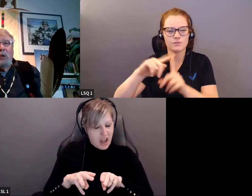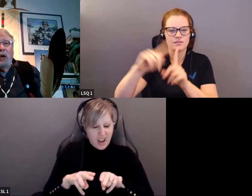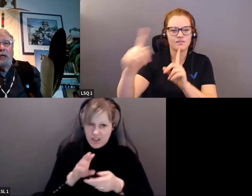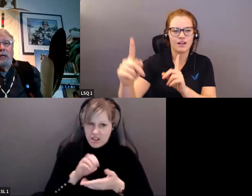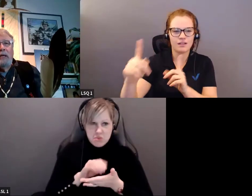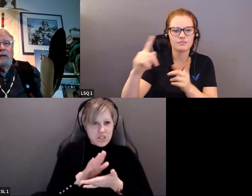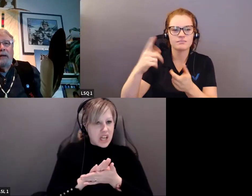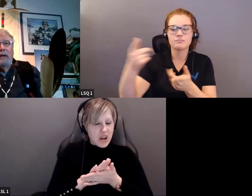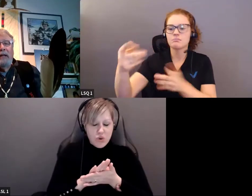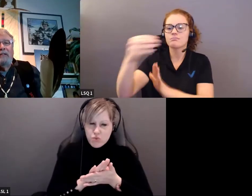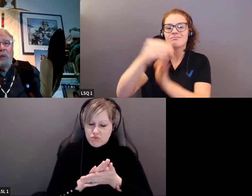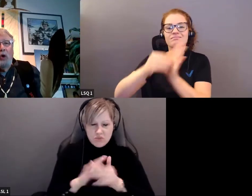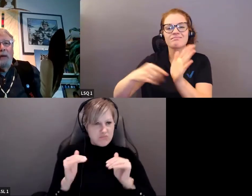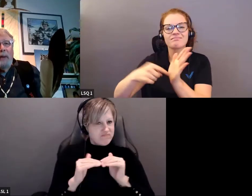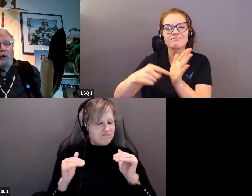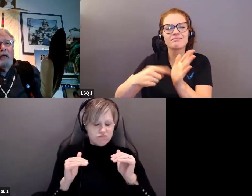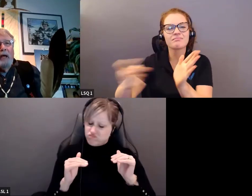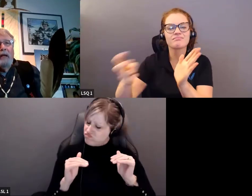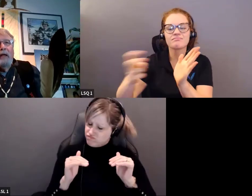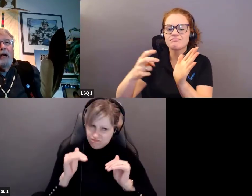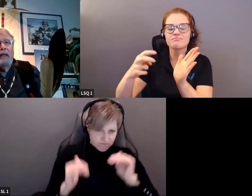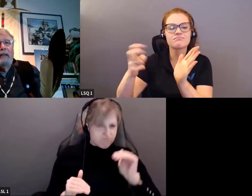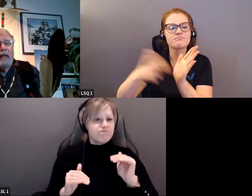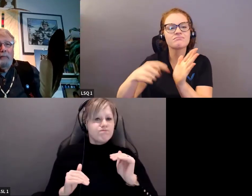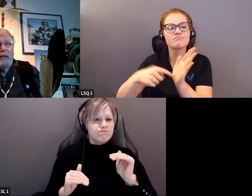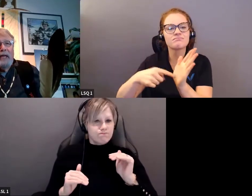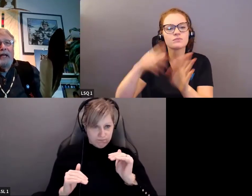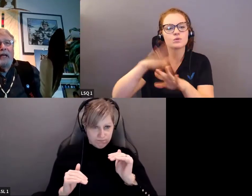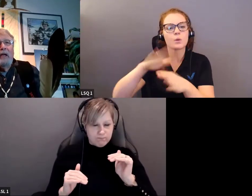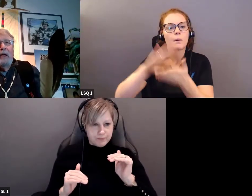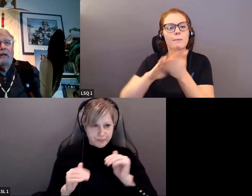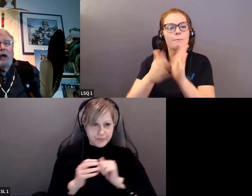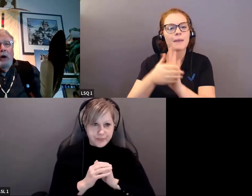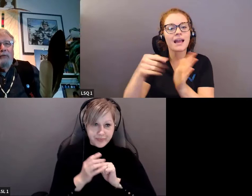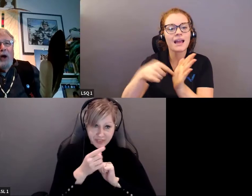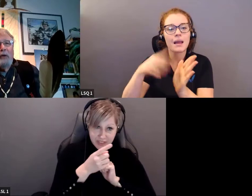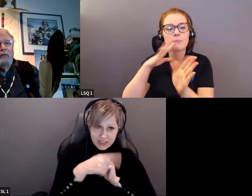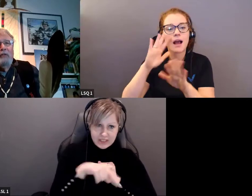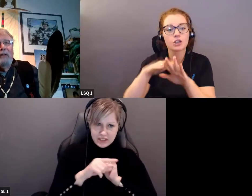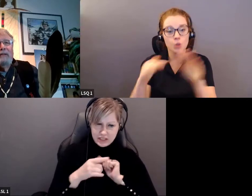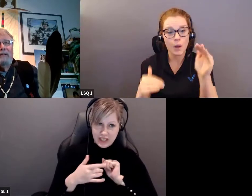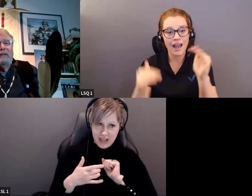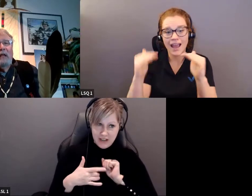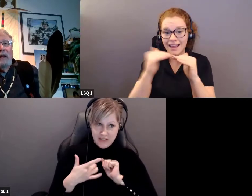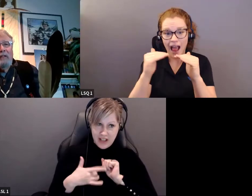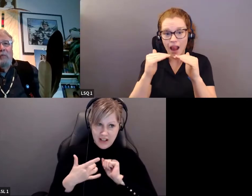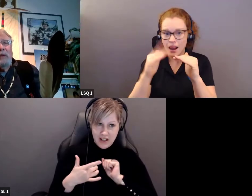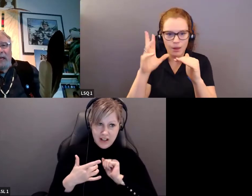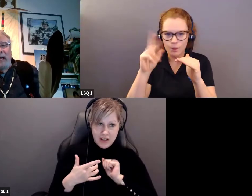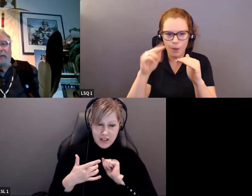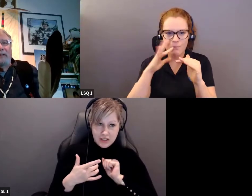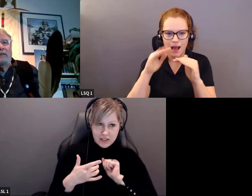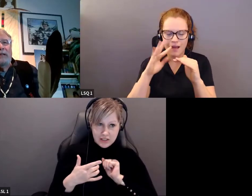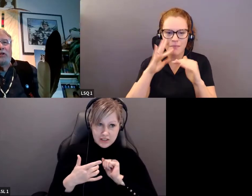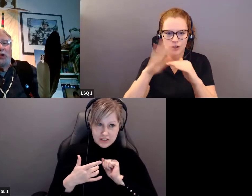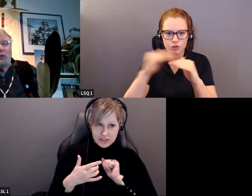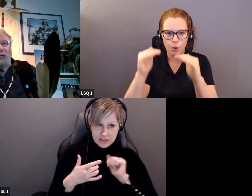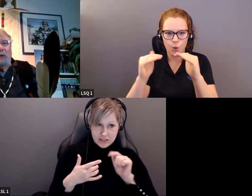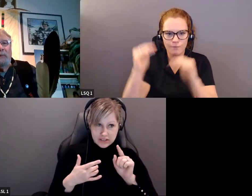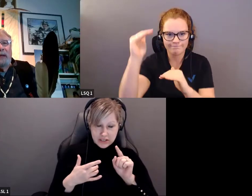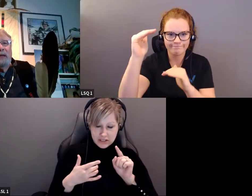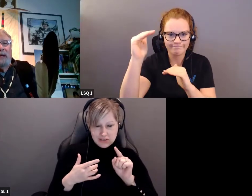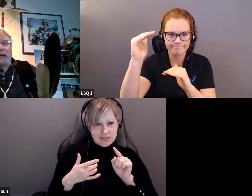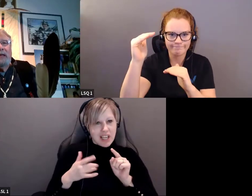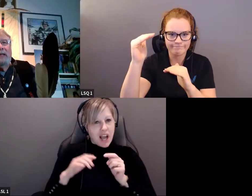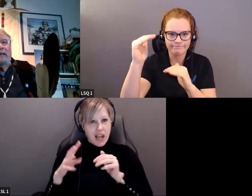but inequality. It spoke about them being our fathers, us being in essence their